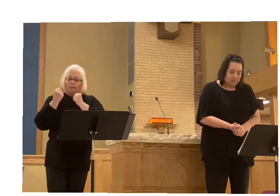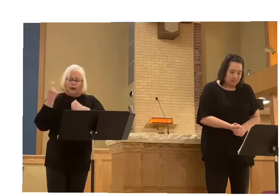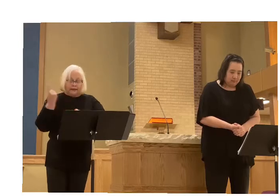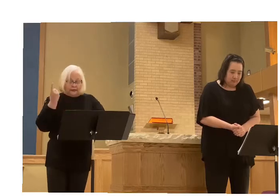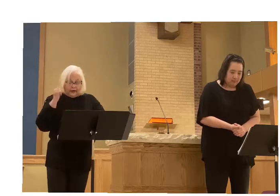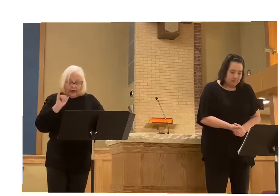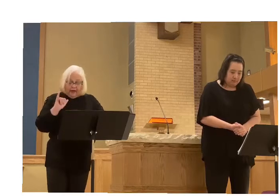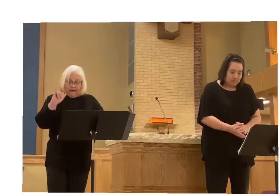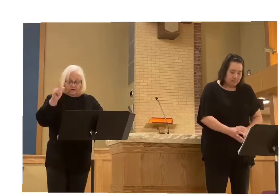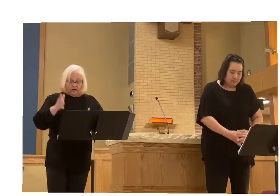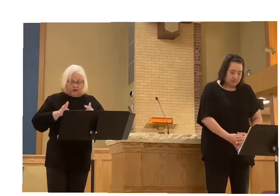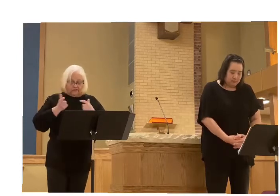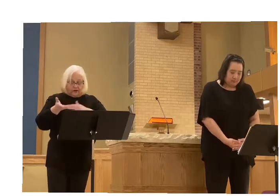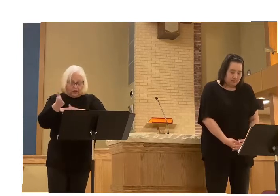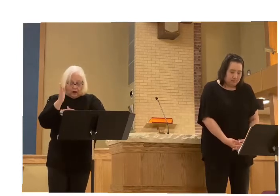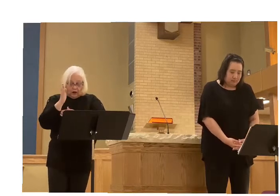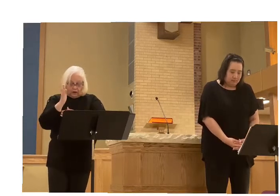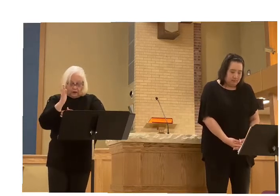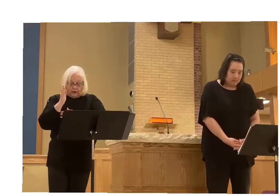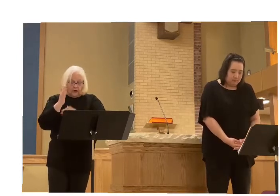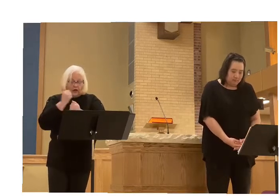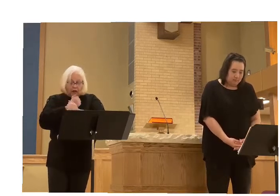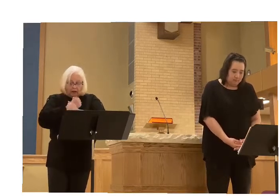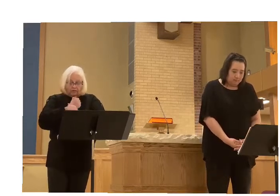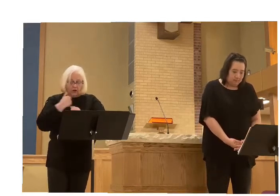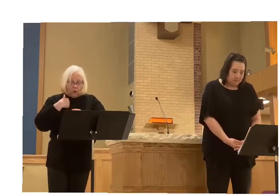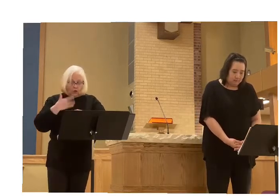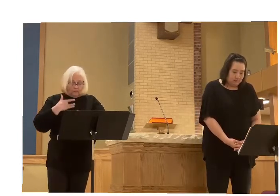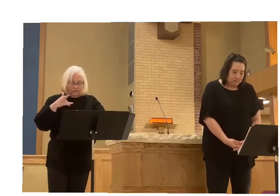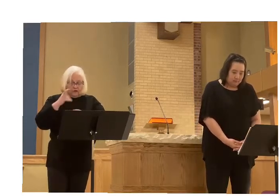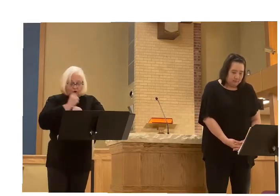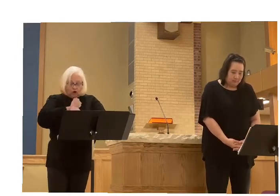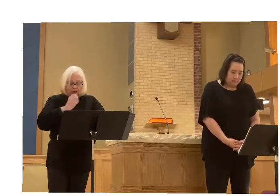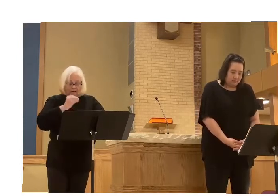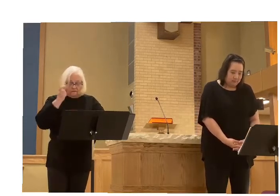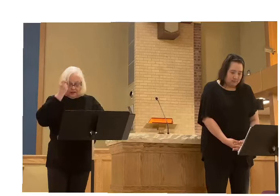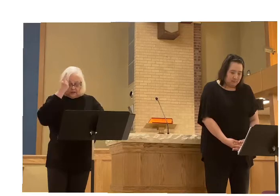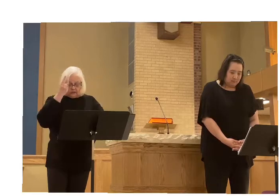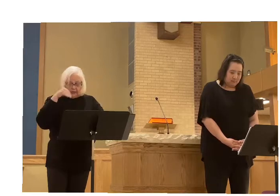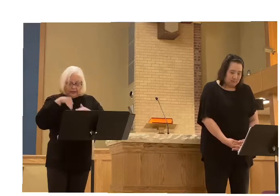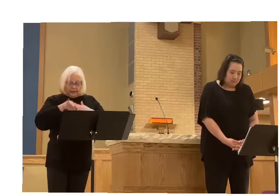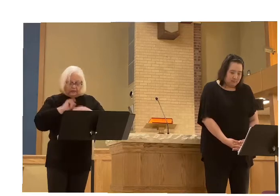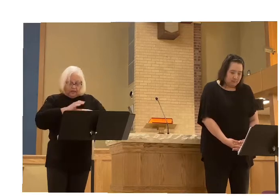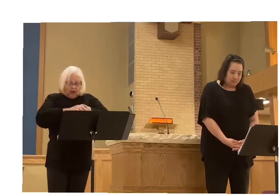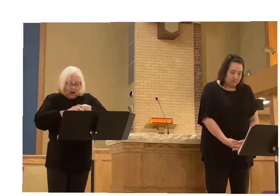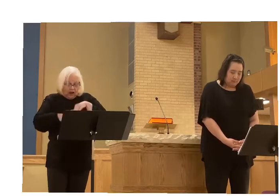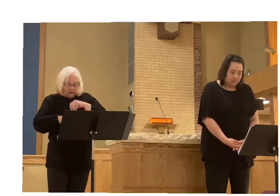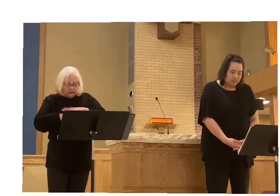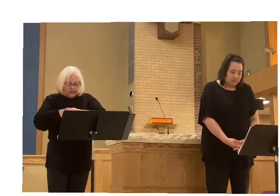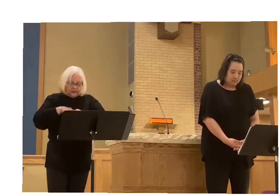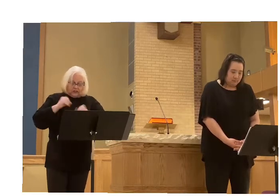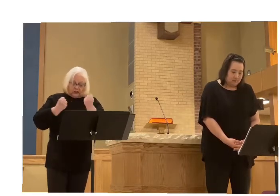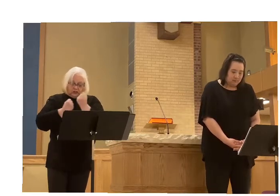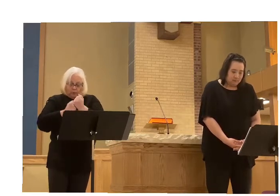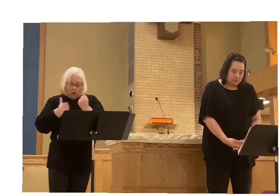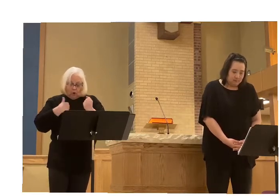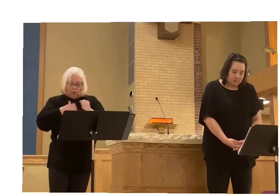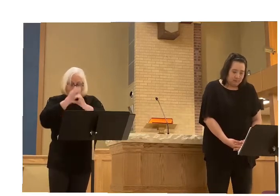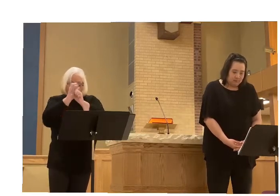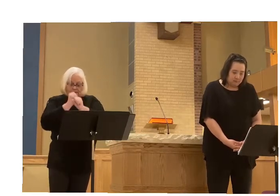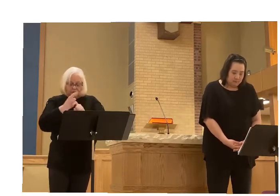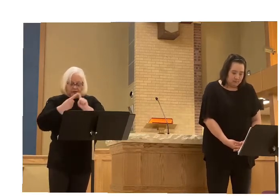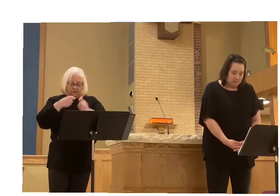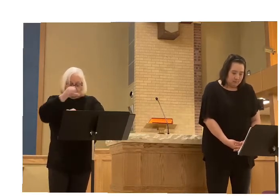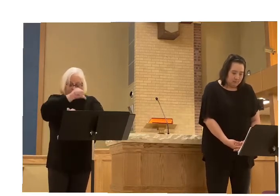Almighty and ever-loving God, we feel your love and understanding in the consolation and support we receive from one